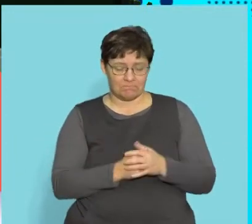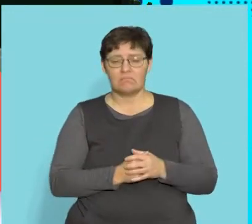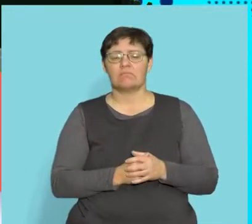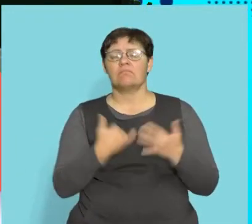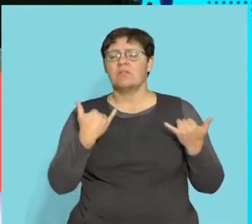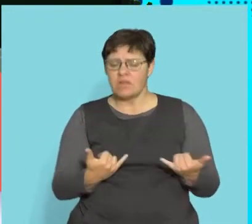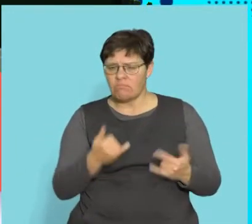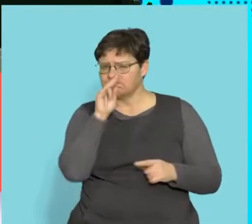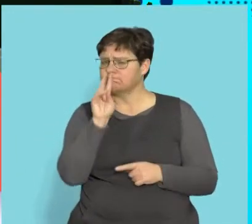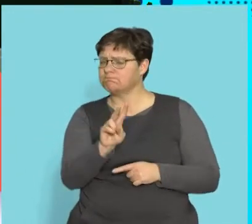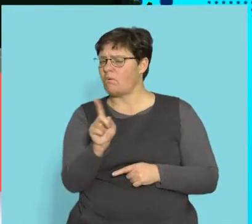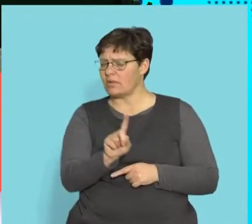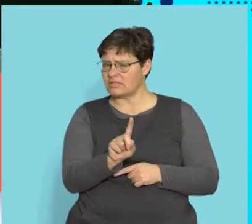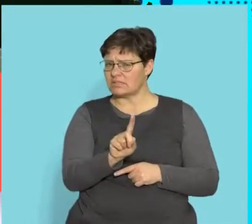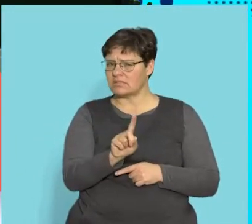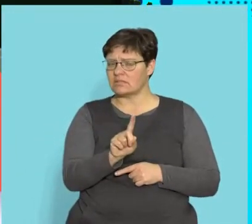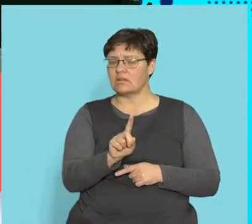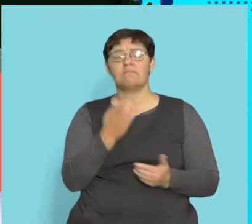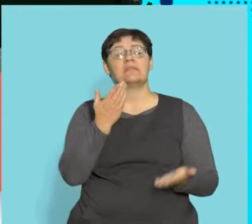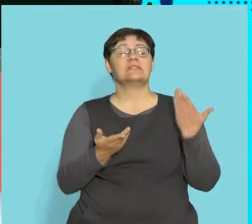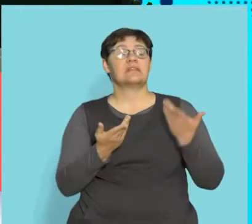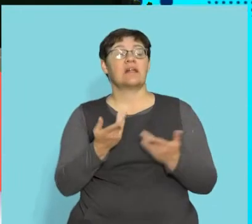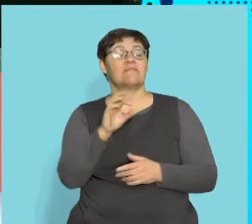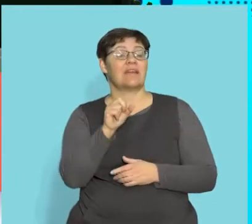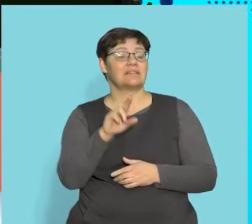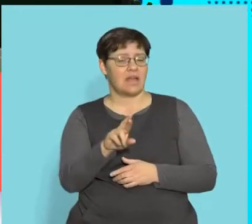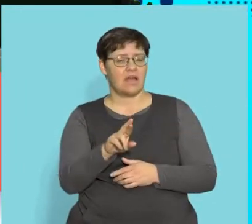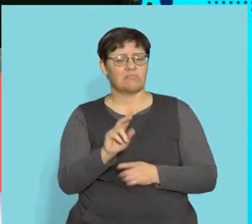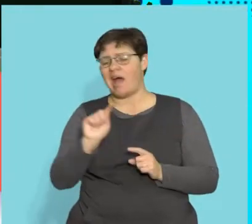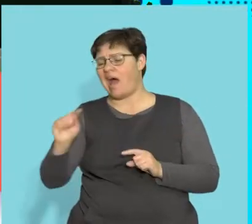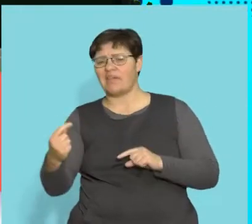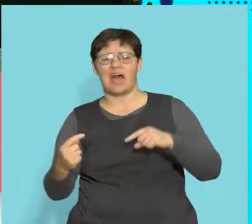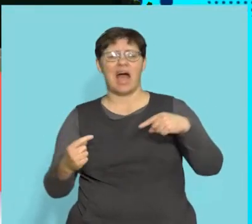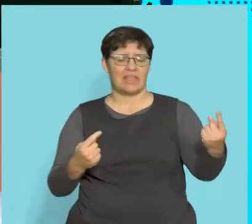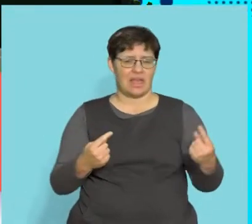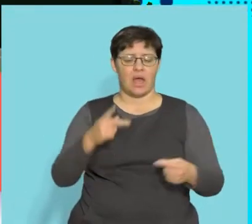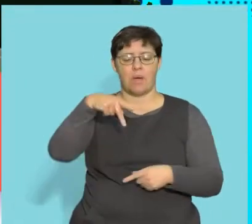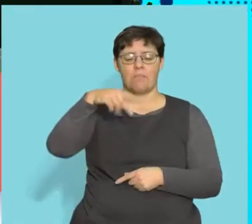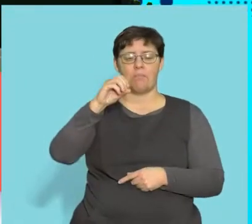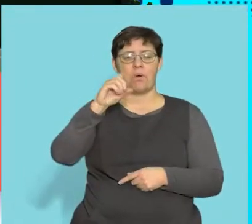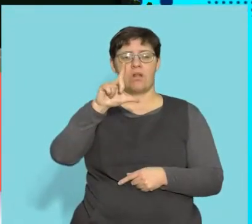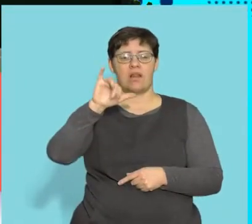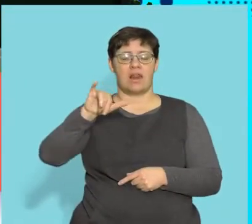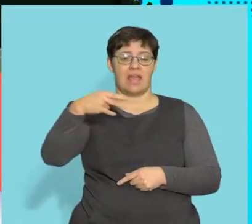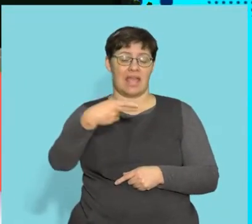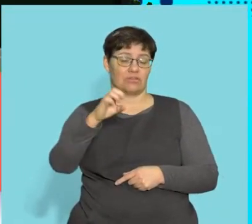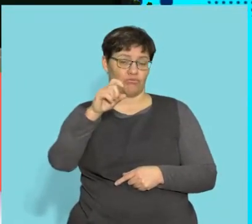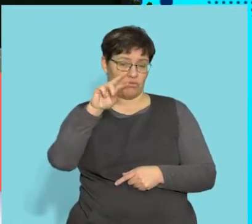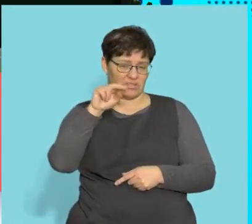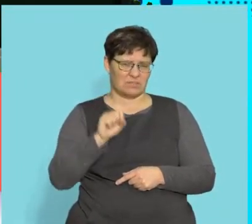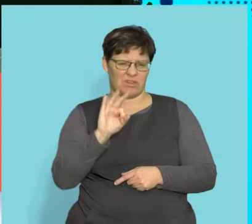of the lesson, we're going to look at the role of a scale factor with some other polyhedrons. Let's go to the